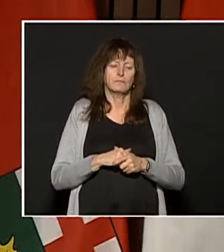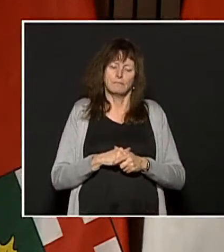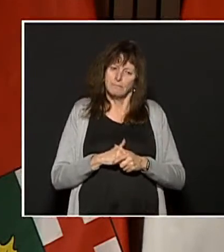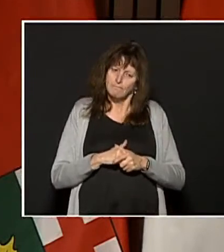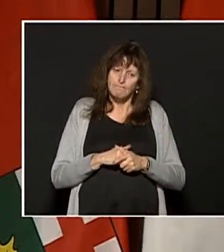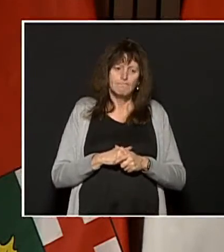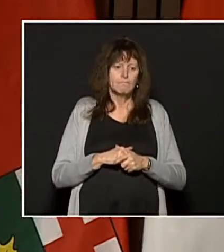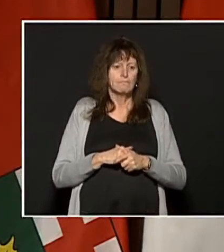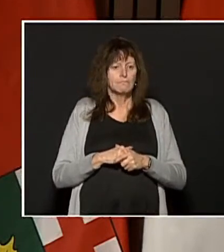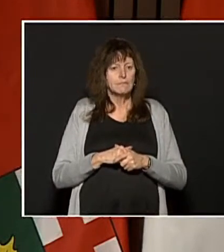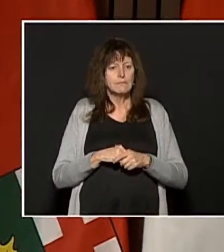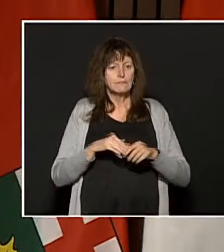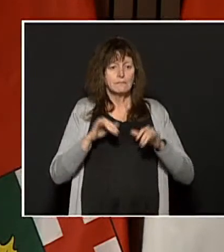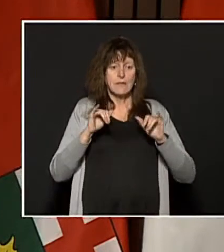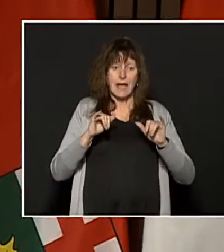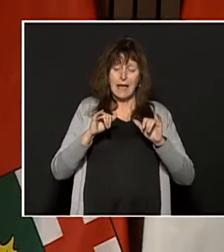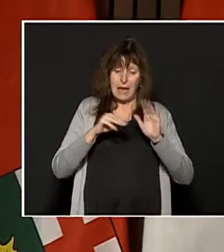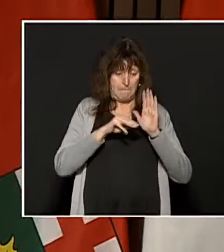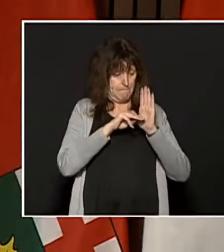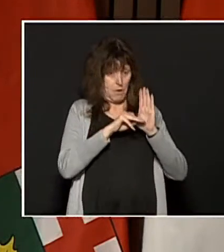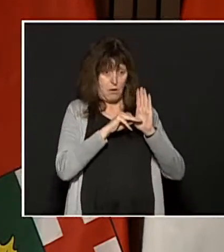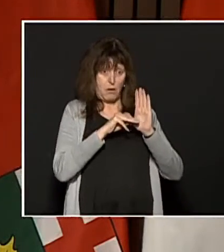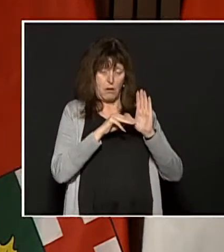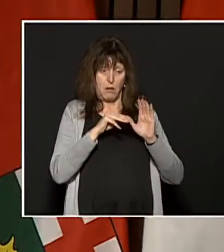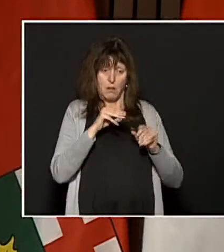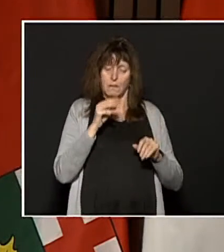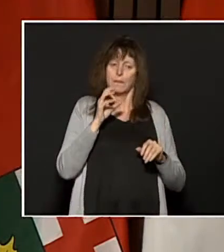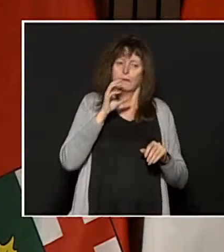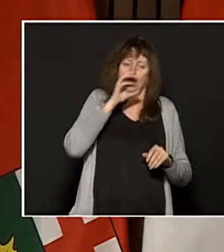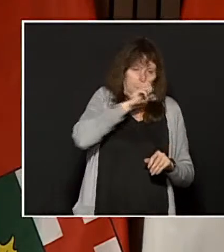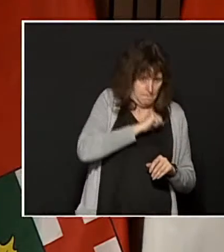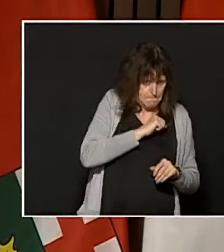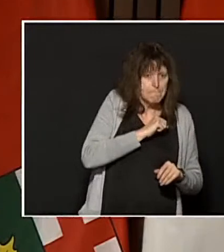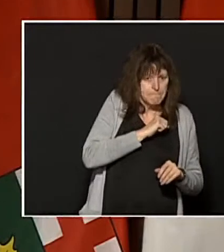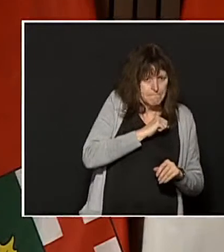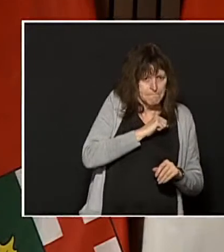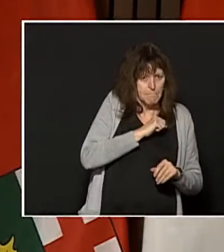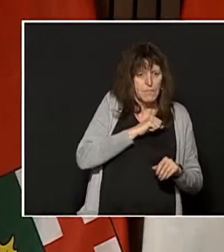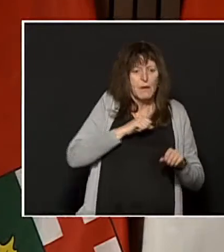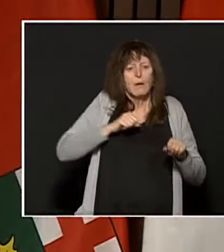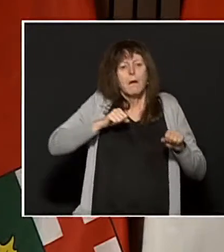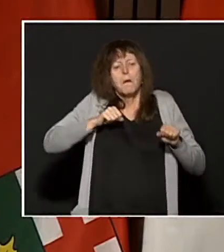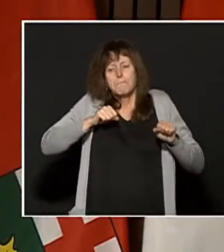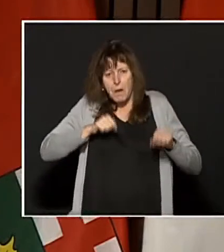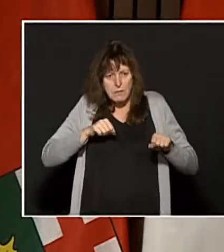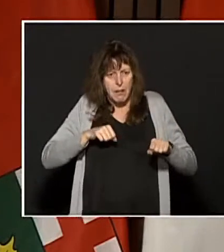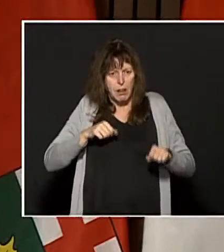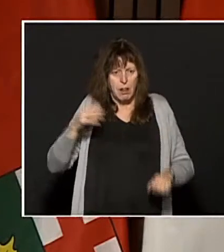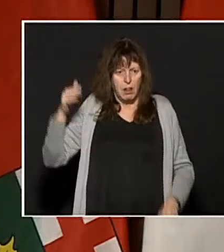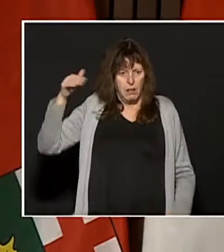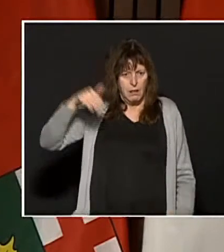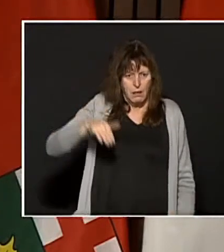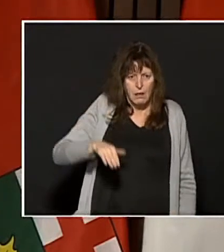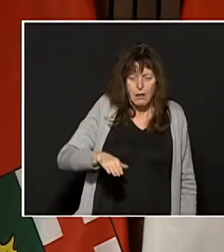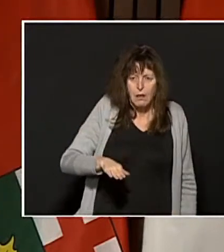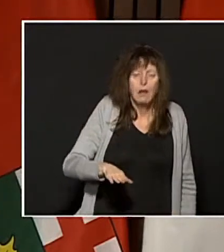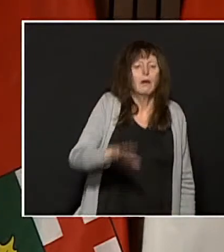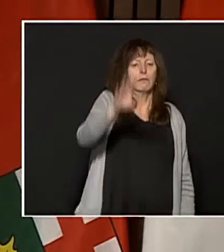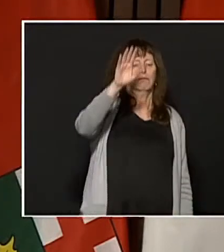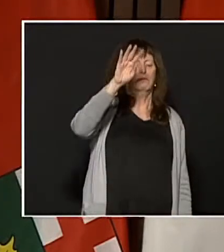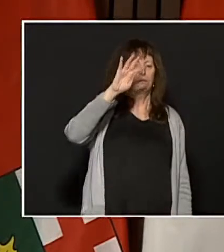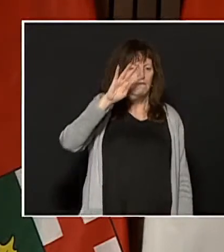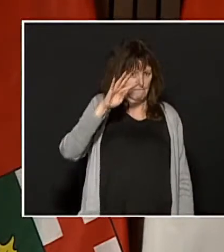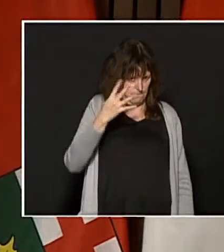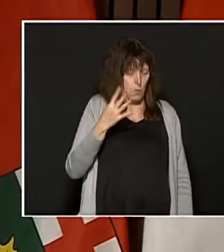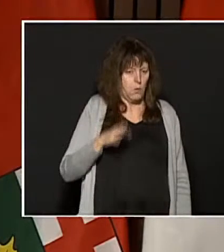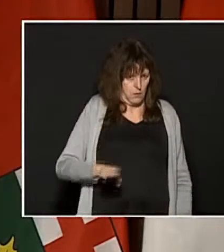modeling assumptions show a rebound, the possibility at least of a fourth wave. And I'm